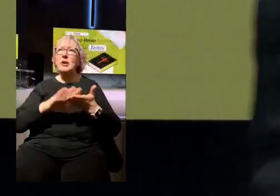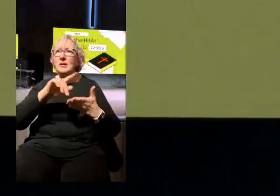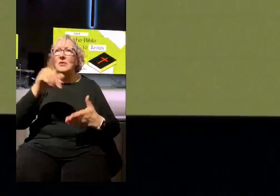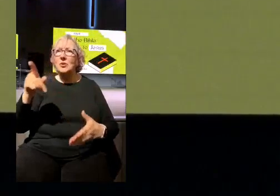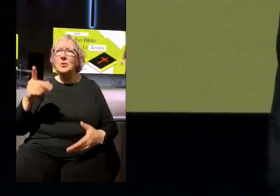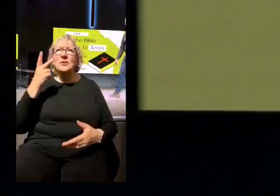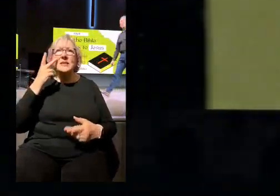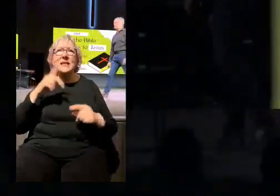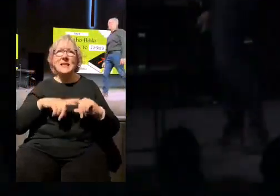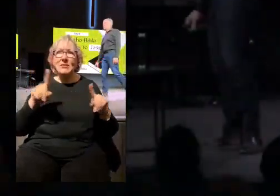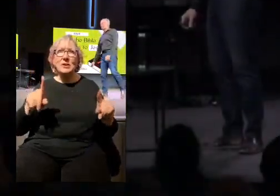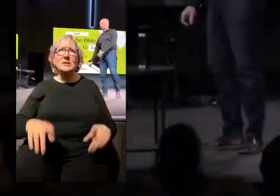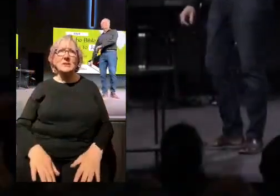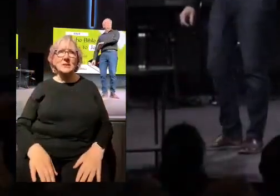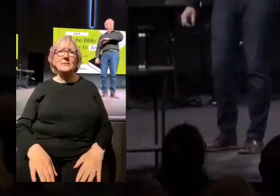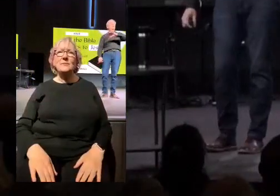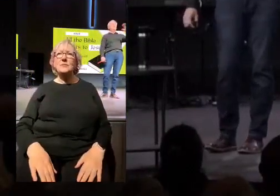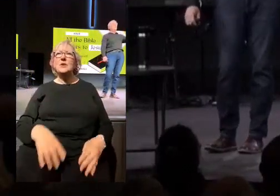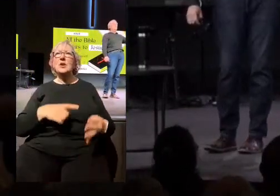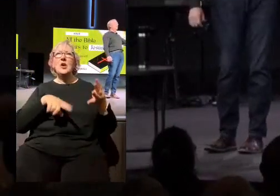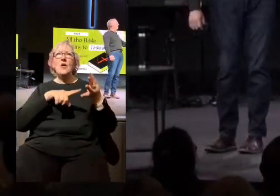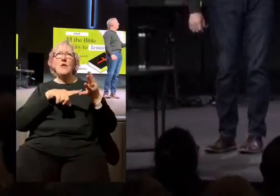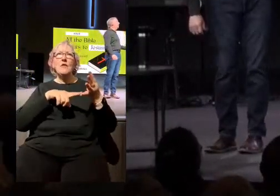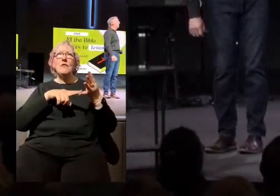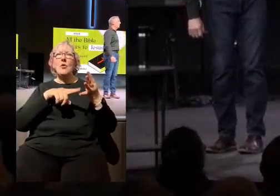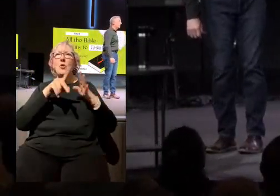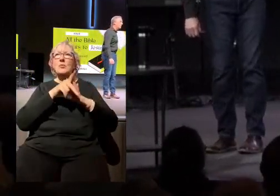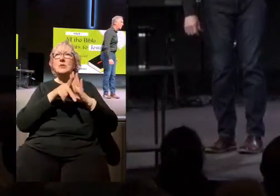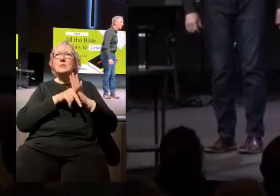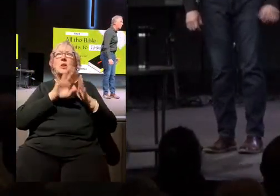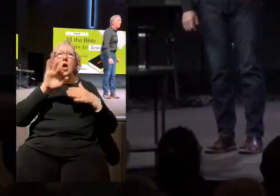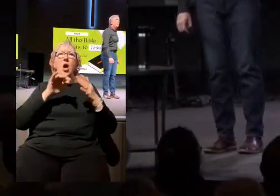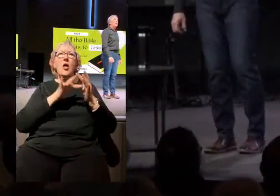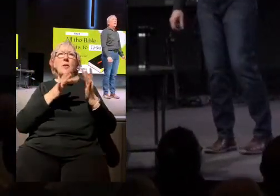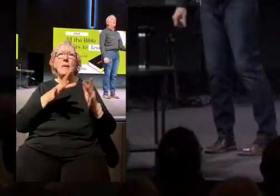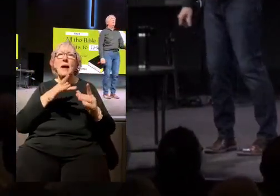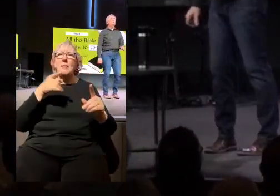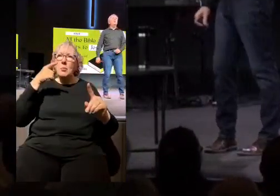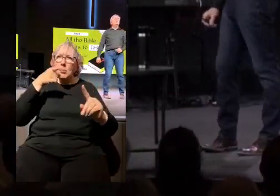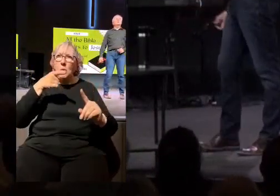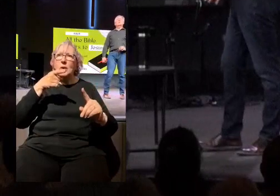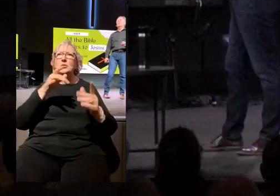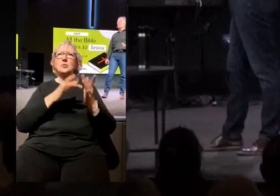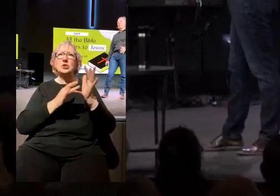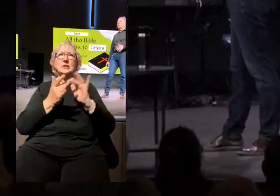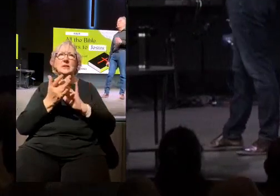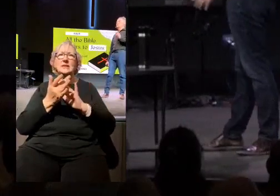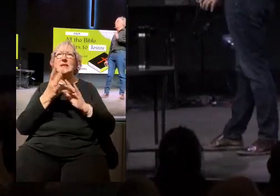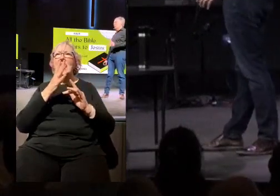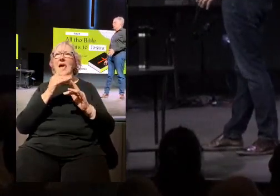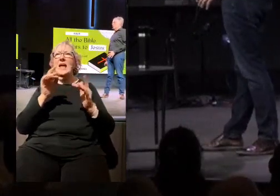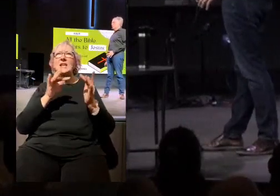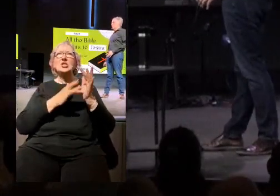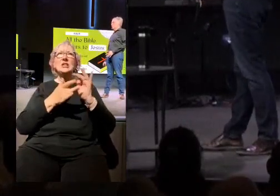Fourth principle. All the Bible points to Jesus, and Jesus loved the